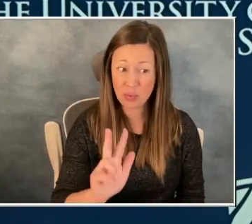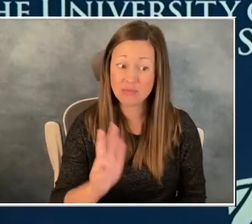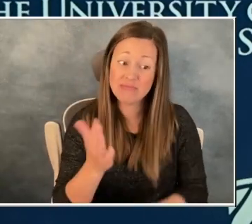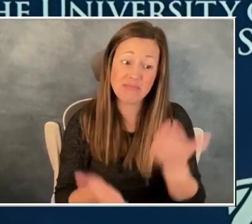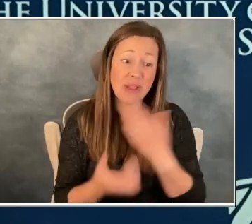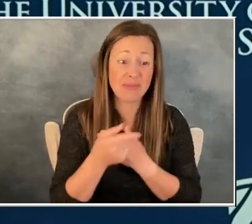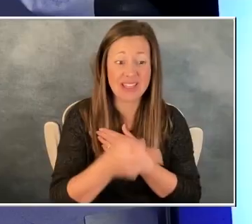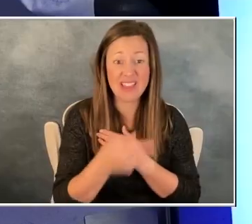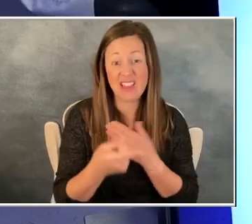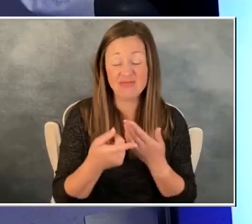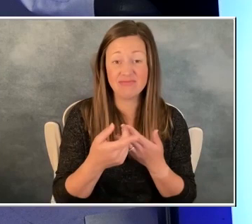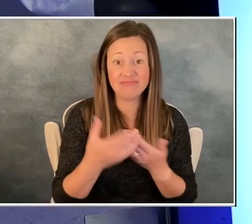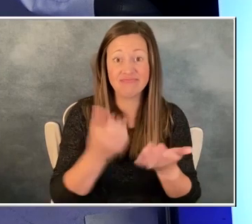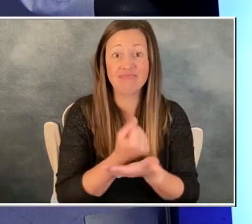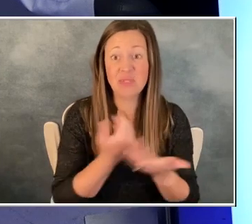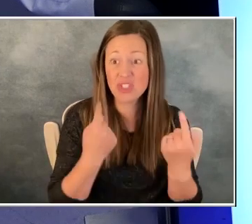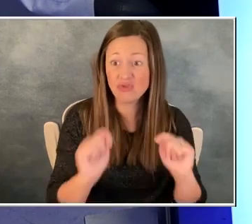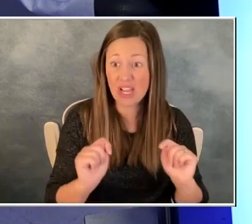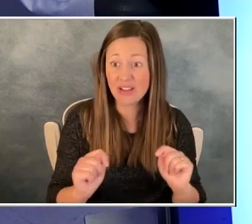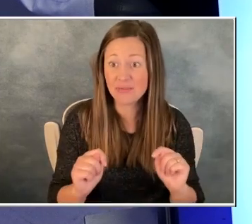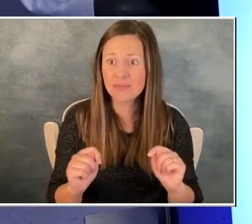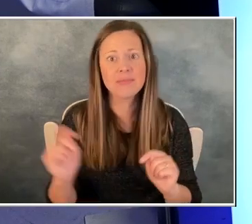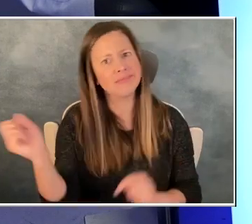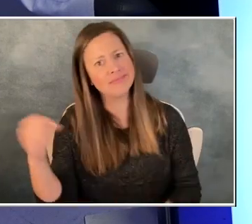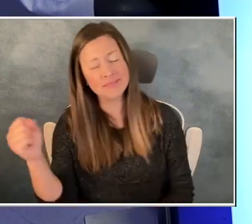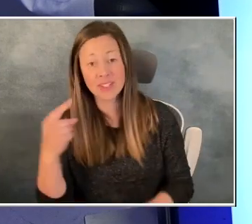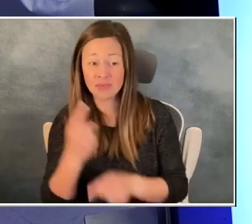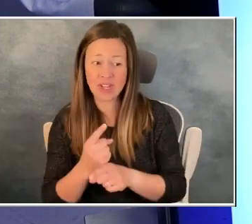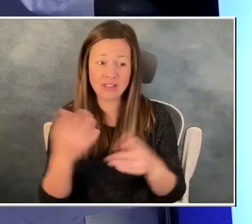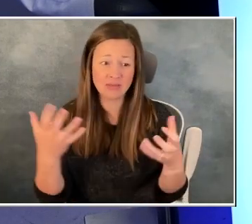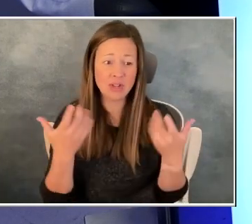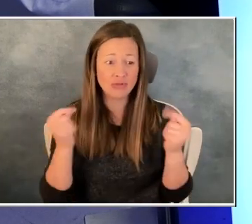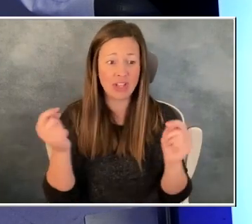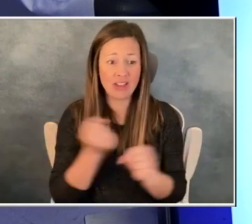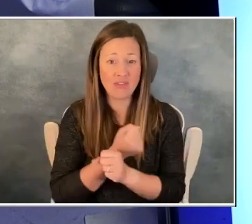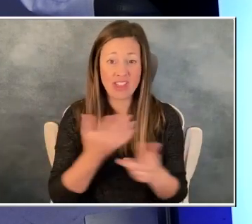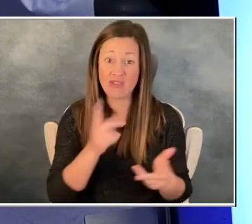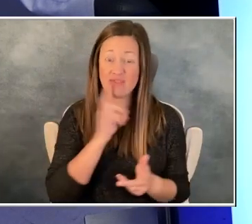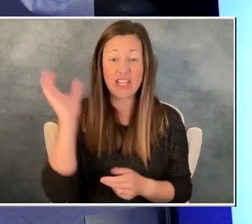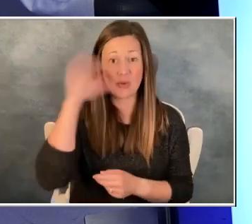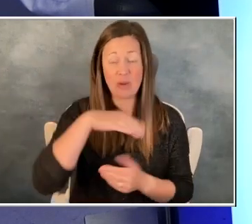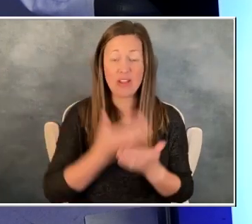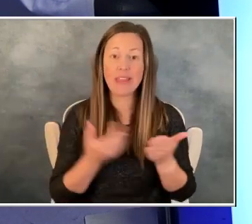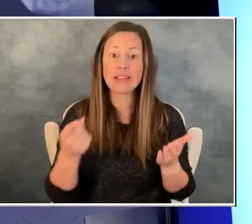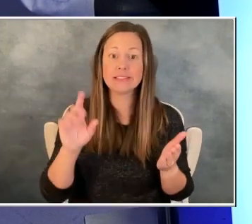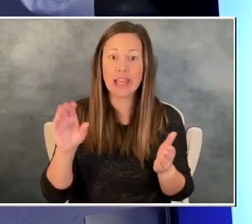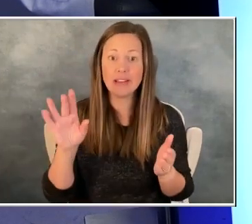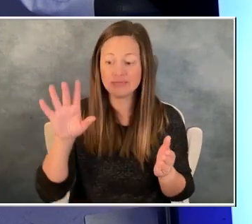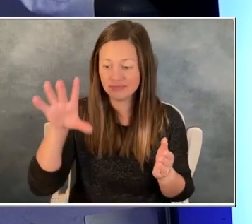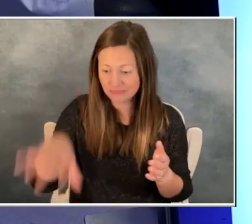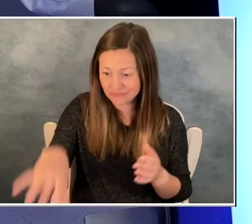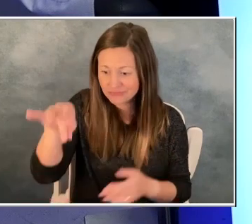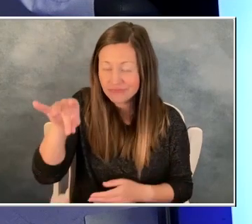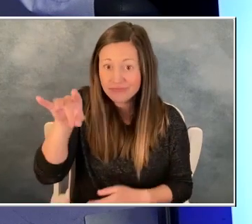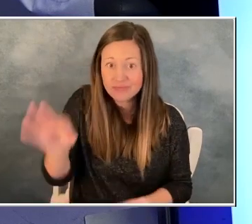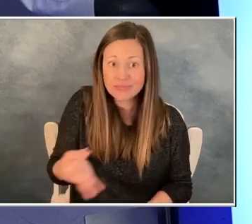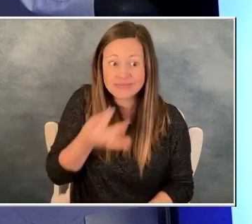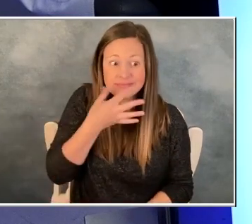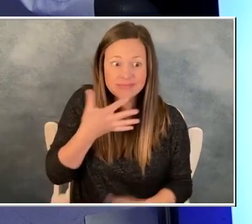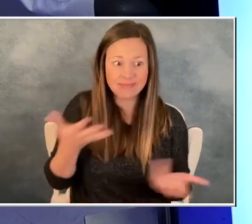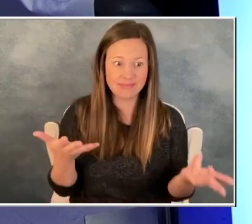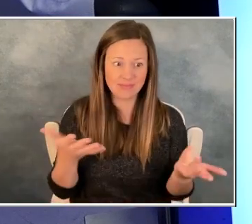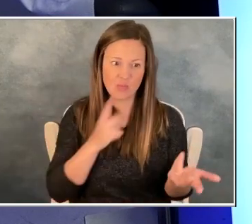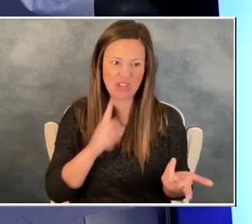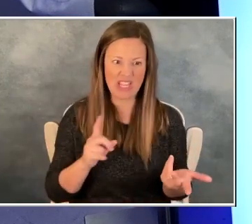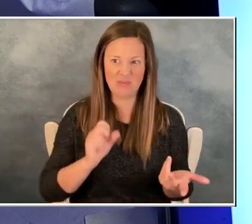try. Sure, they'd want to try everything. They put the weirdest things in their mouths off the floor often, and it's not poison, it's just gross. But it's